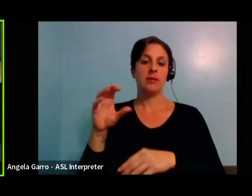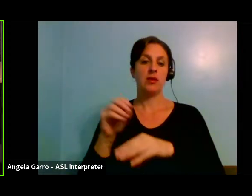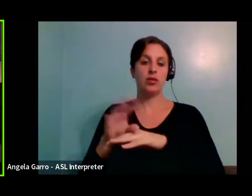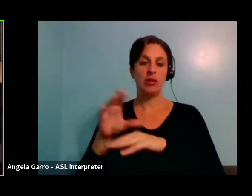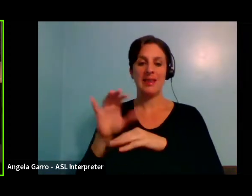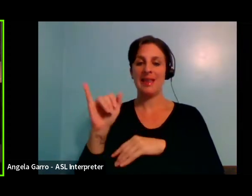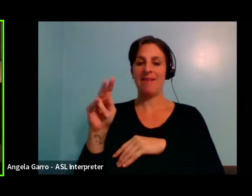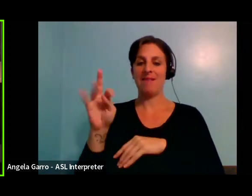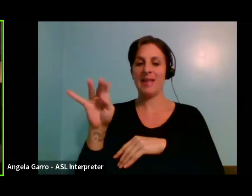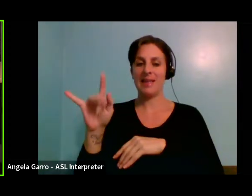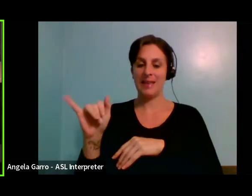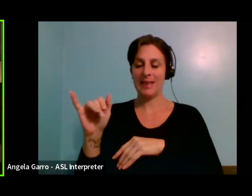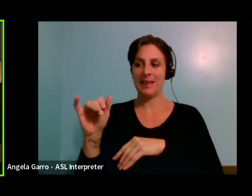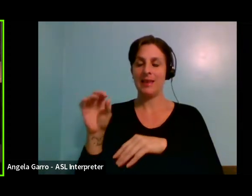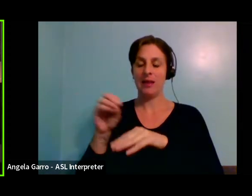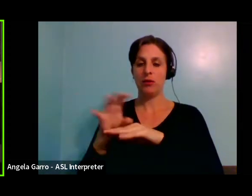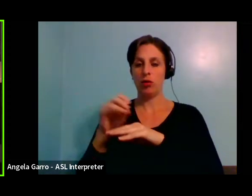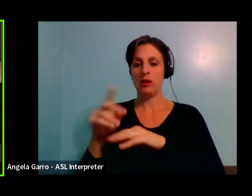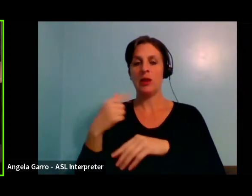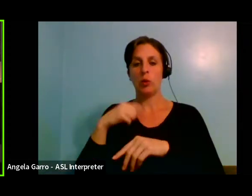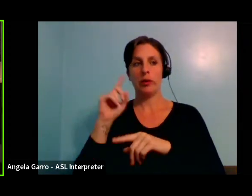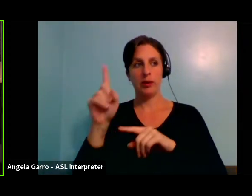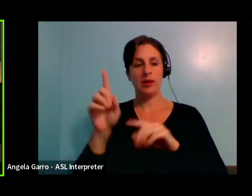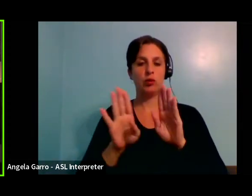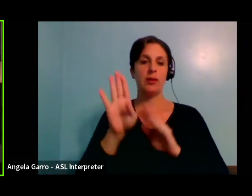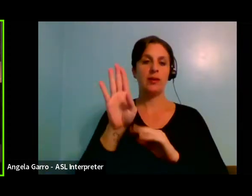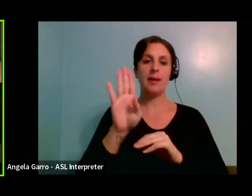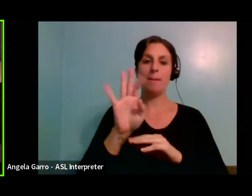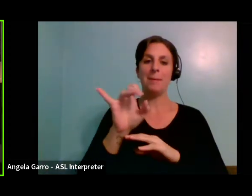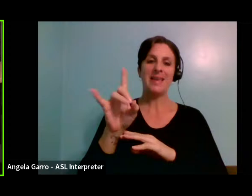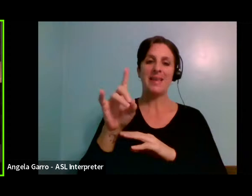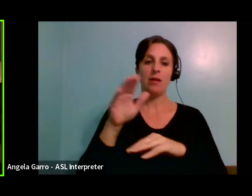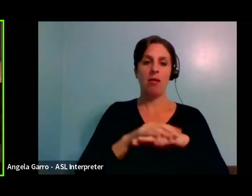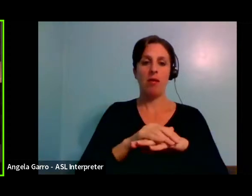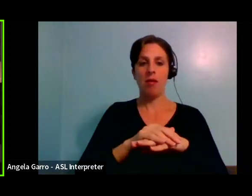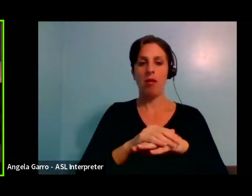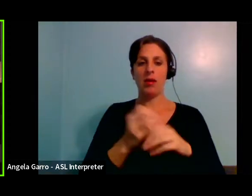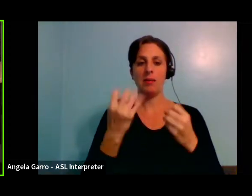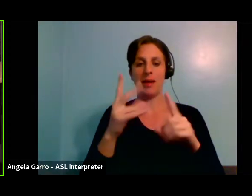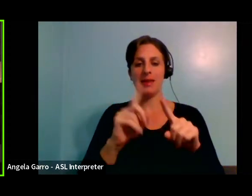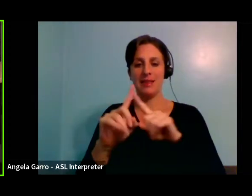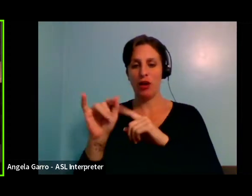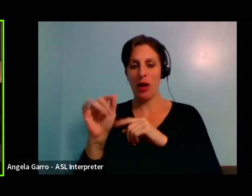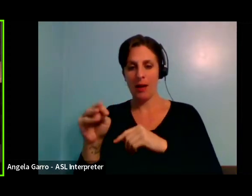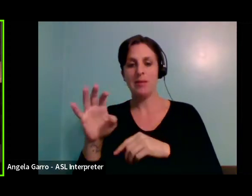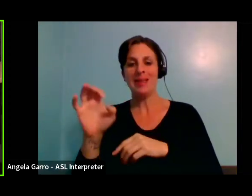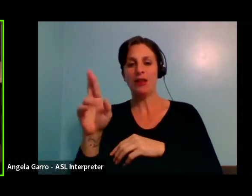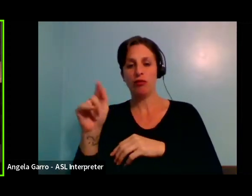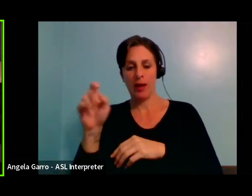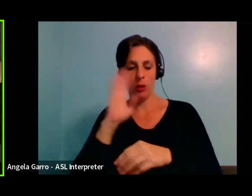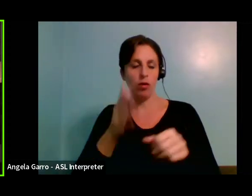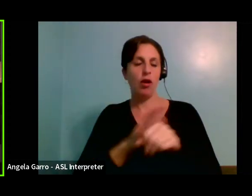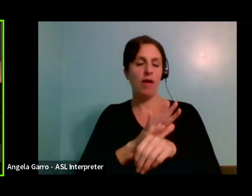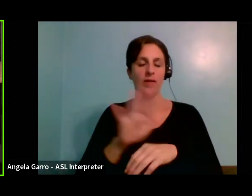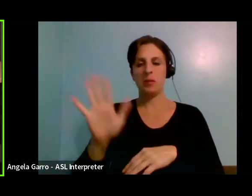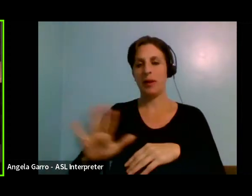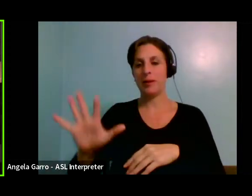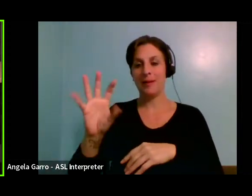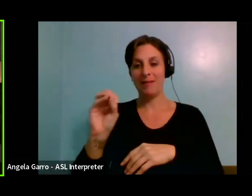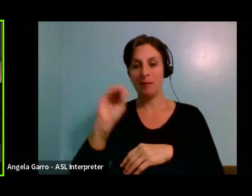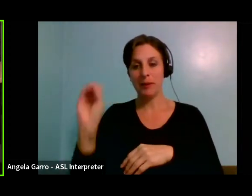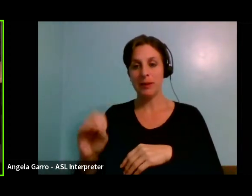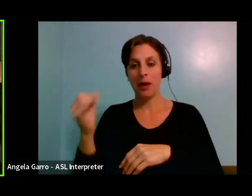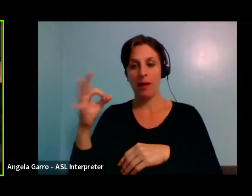and we went out to bid on a number of items in which E-rate will cover approximately 50% of the